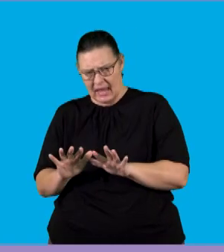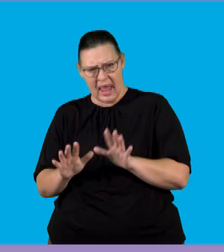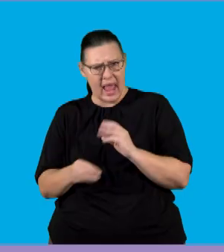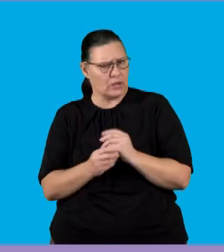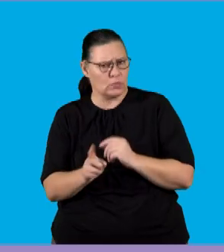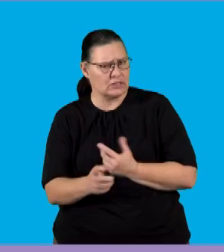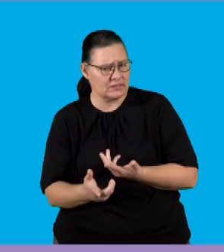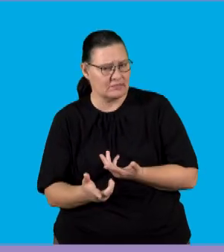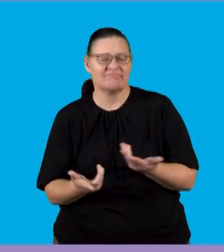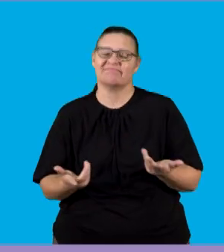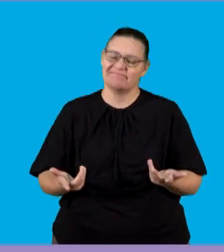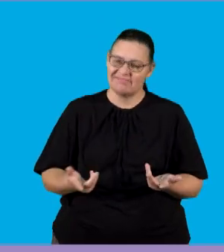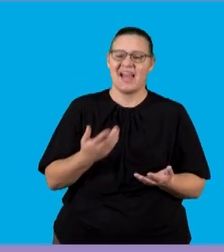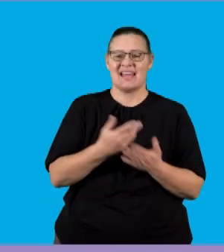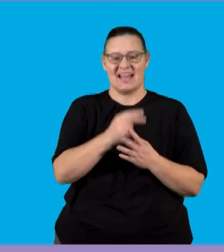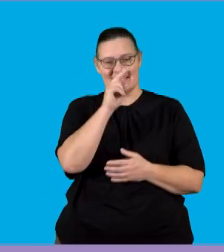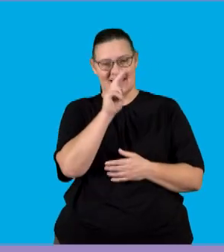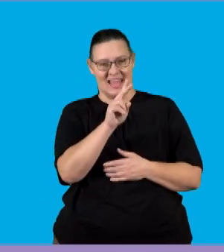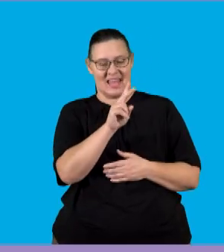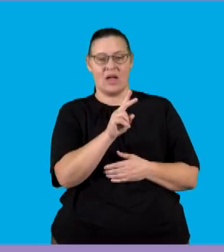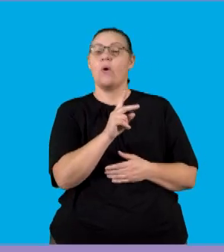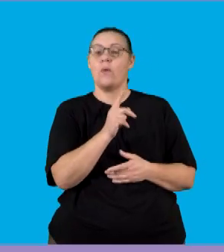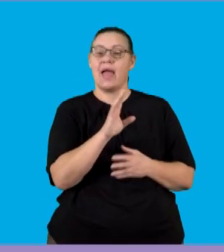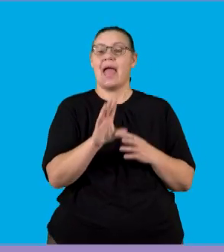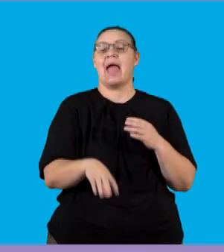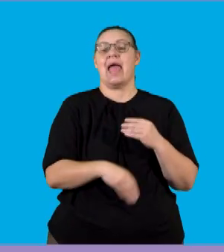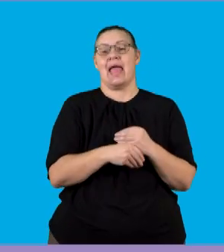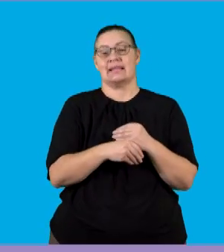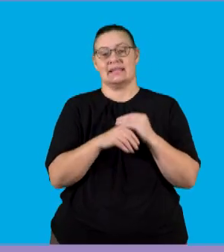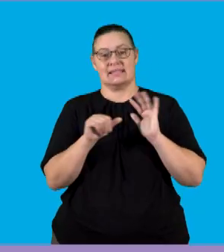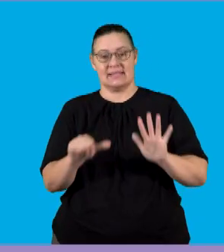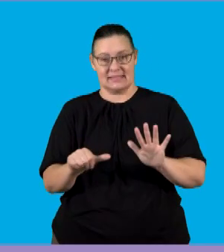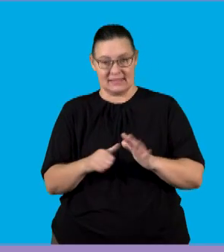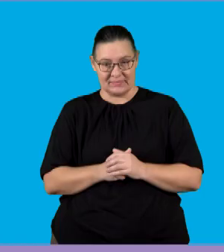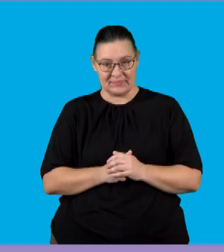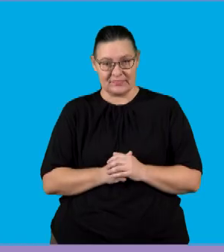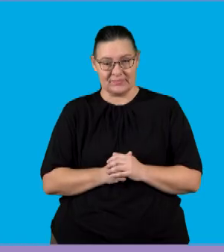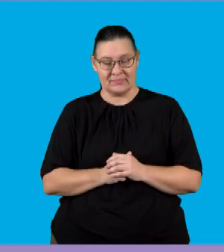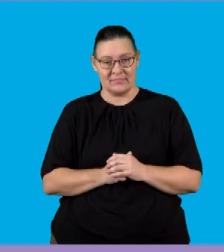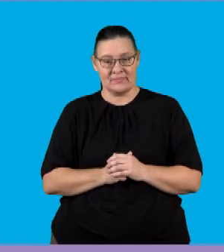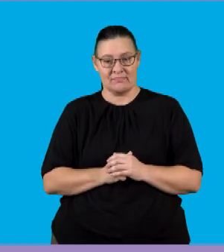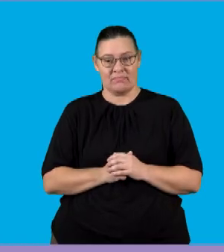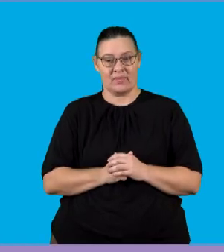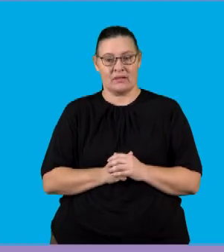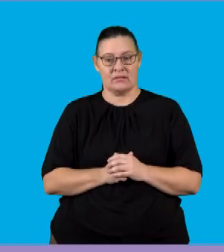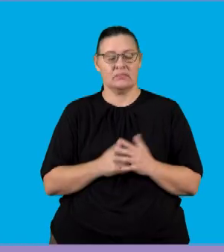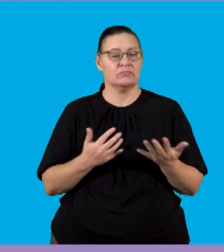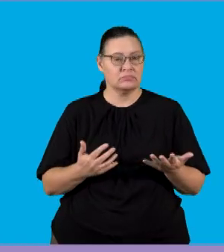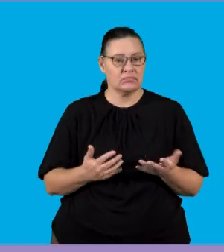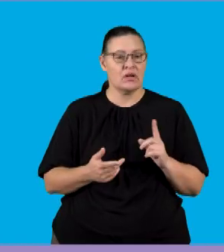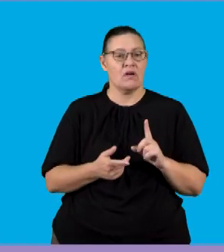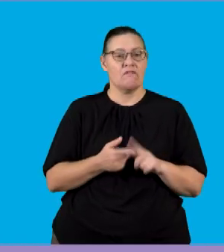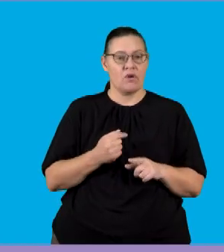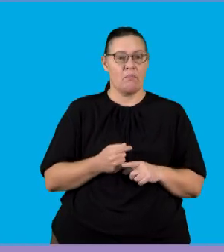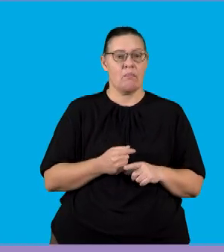number? Of course, you can see there that we have added a 6. And then what about